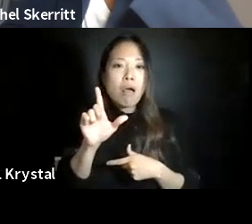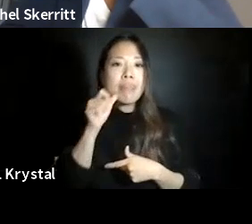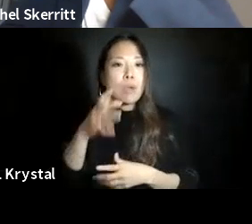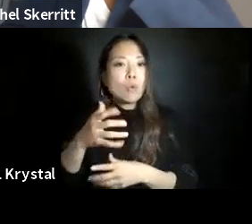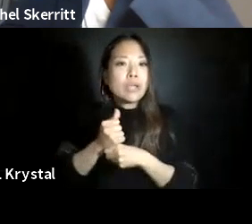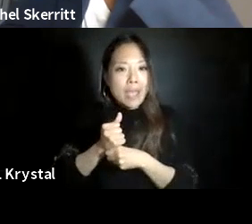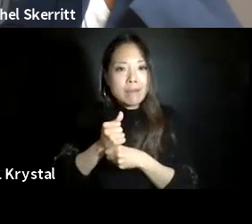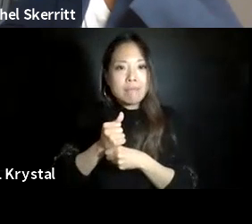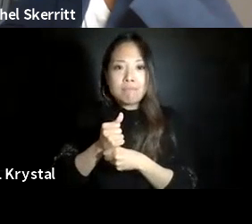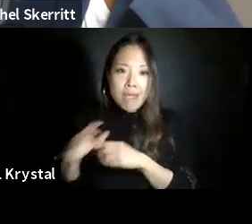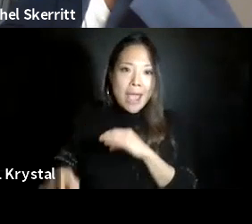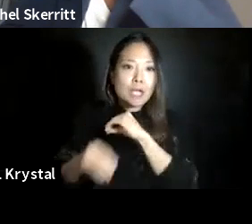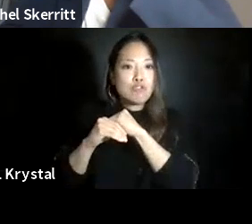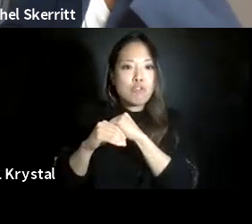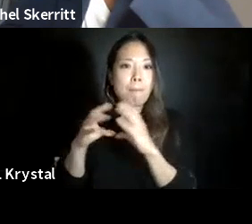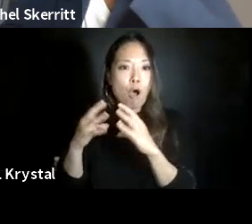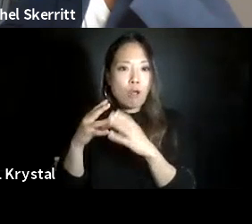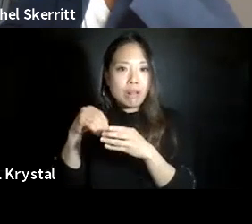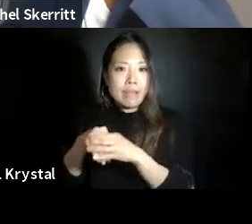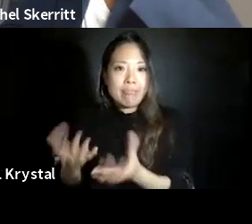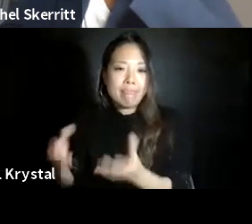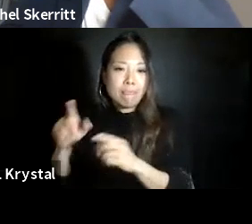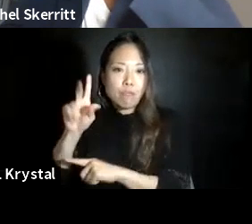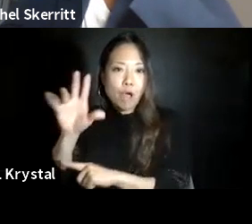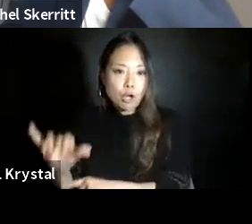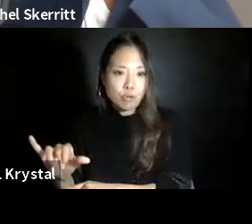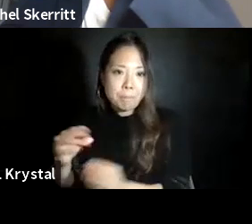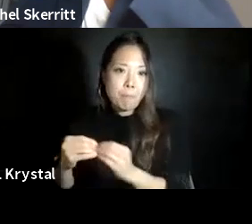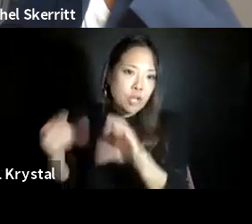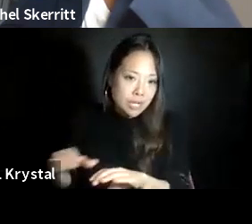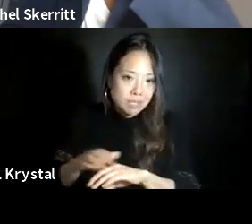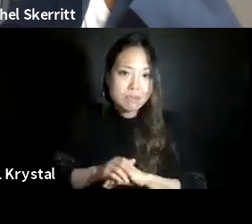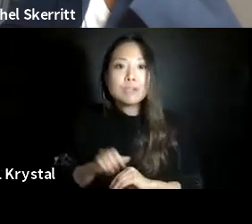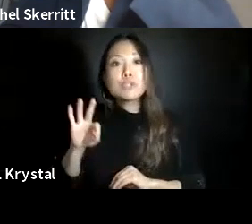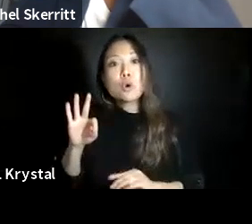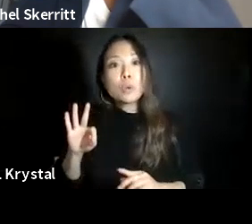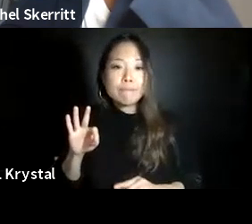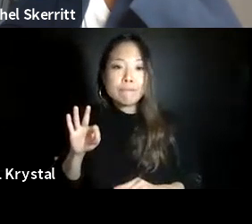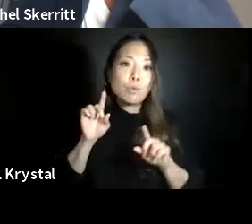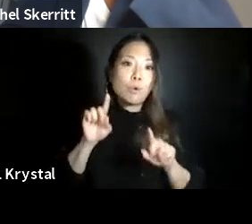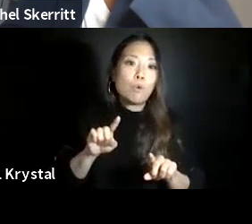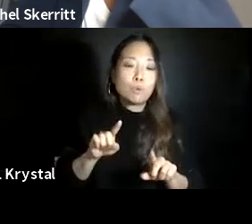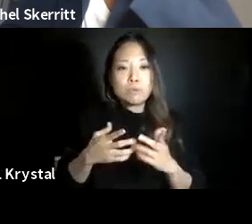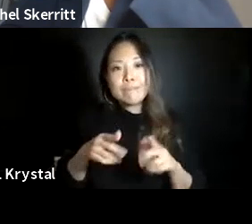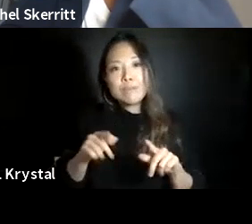So if you attend a high poverty school or live in subsidized housing, etc.